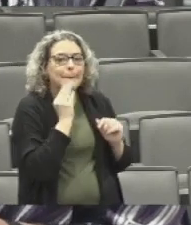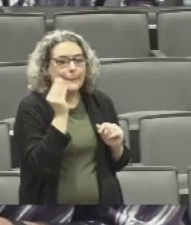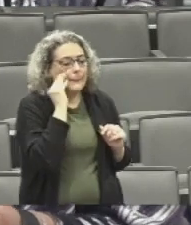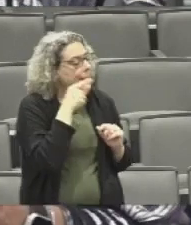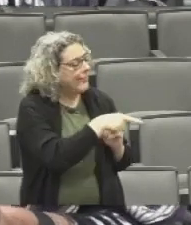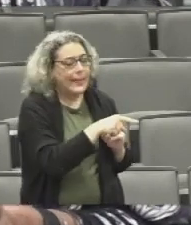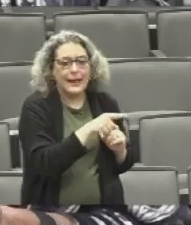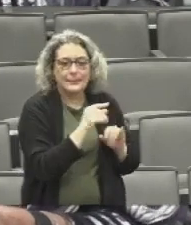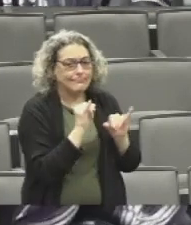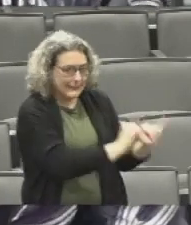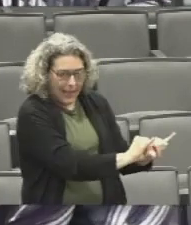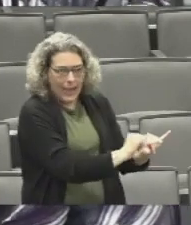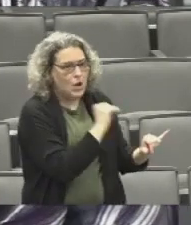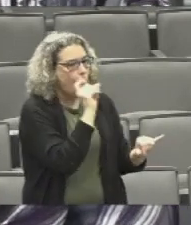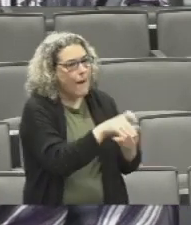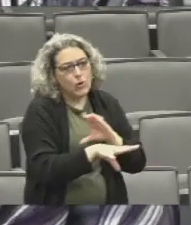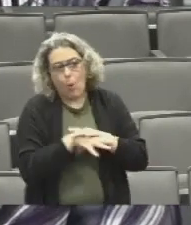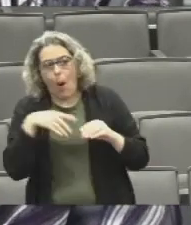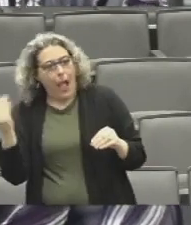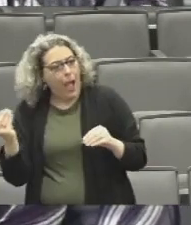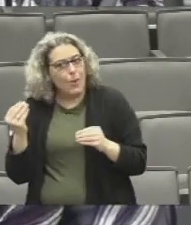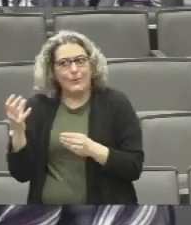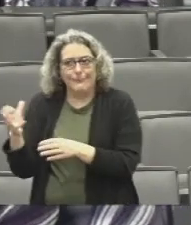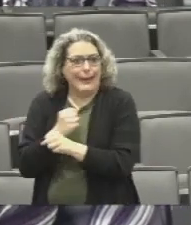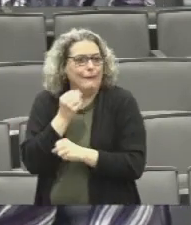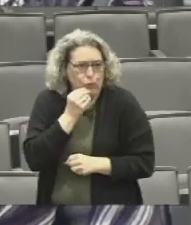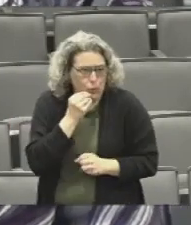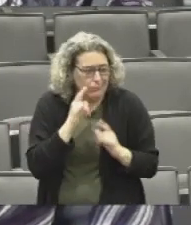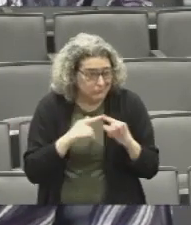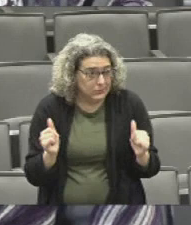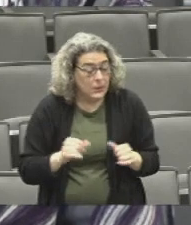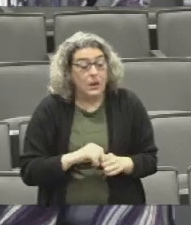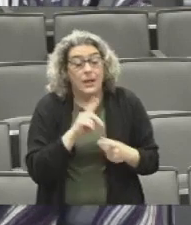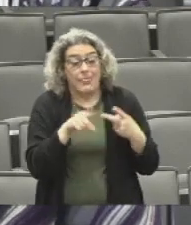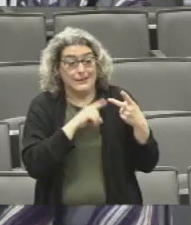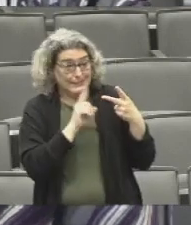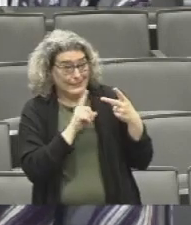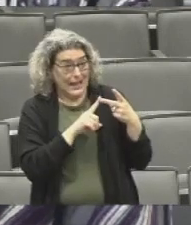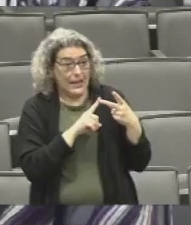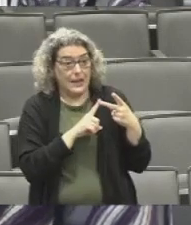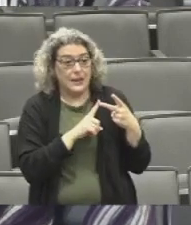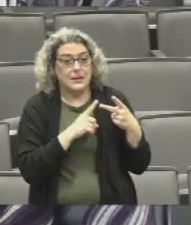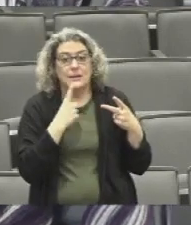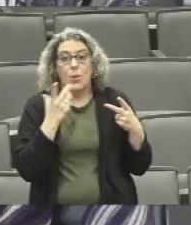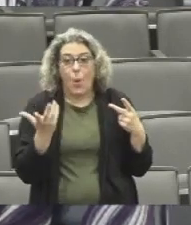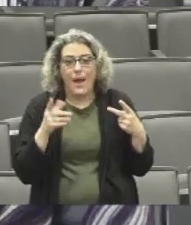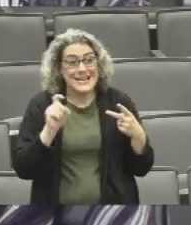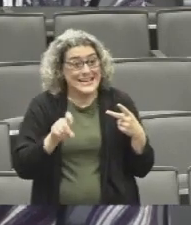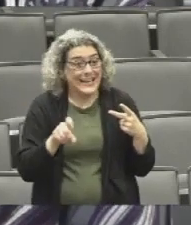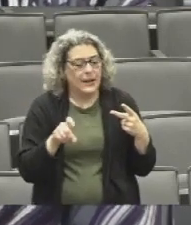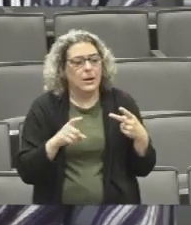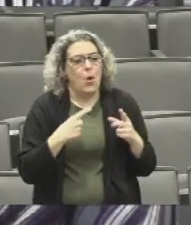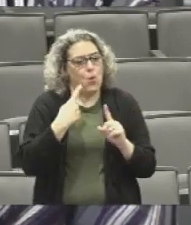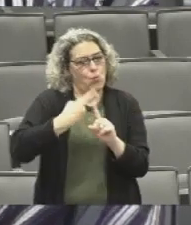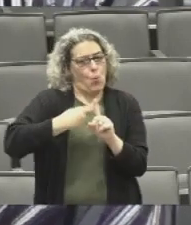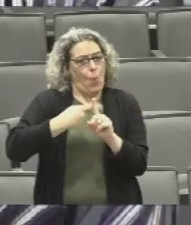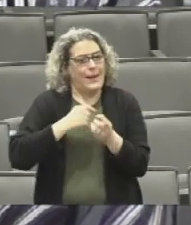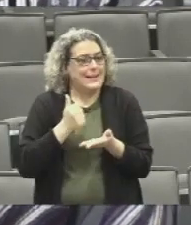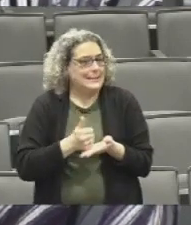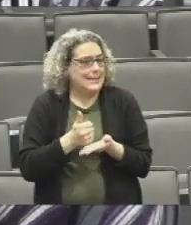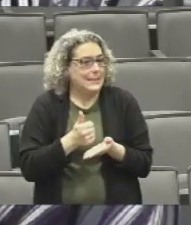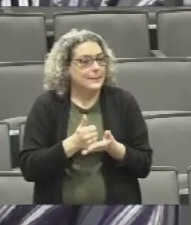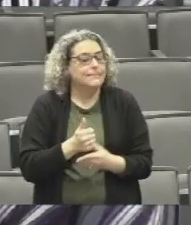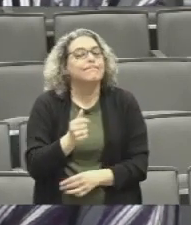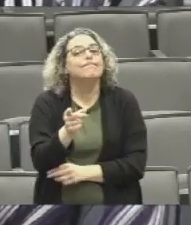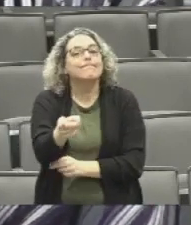do not have to get out of it. The number two one is rental assistance. And these navigators